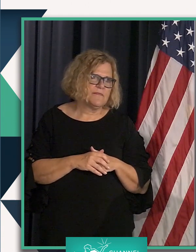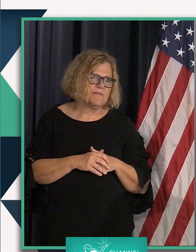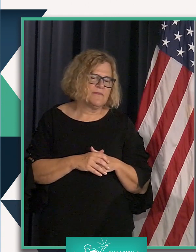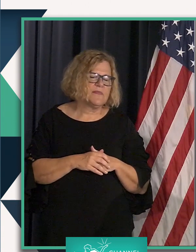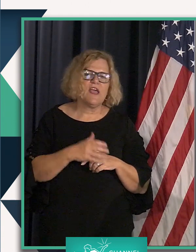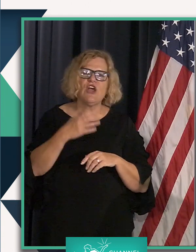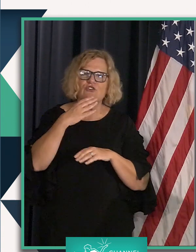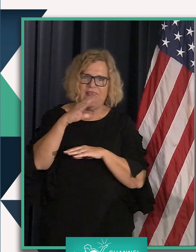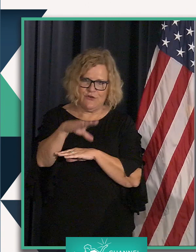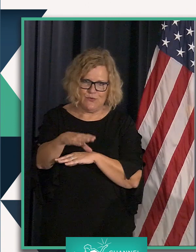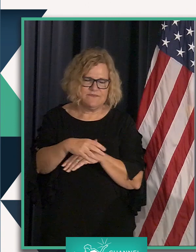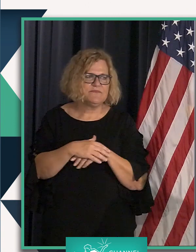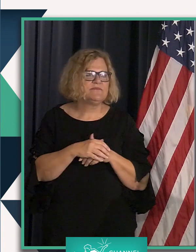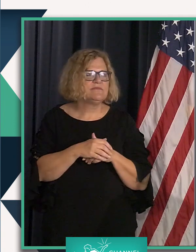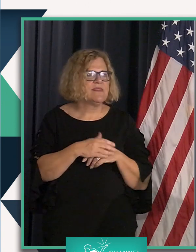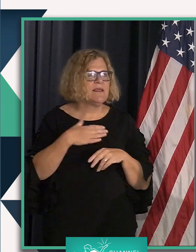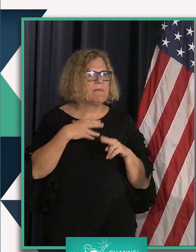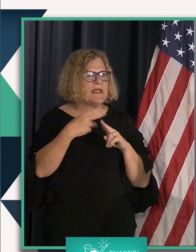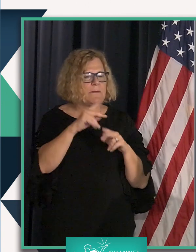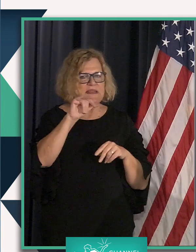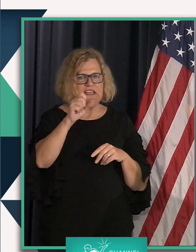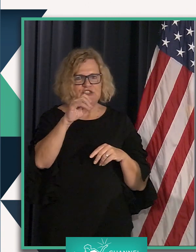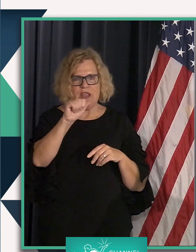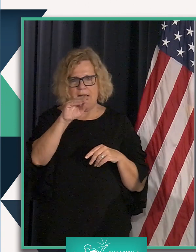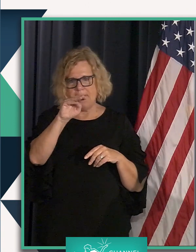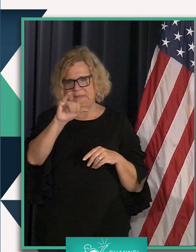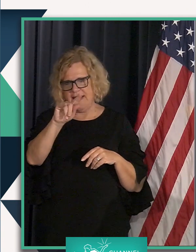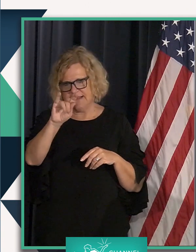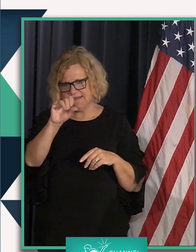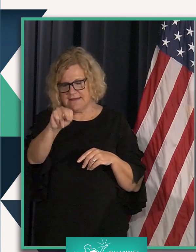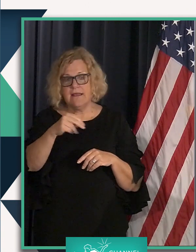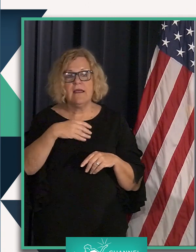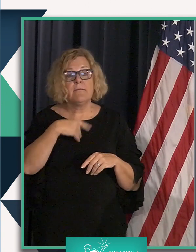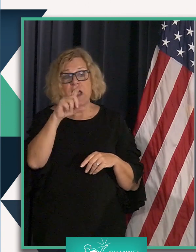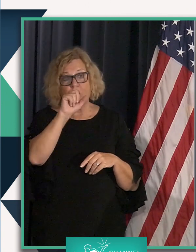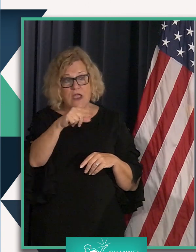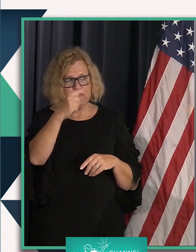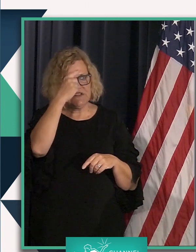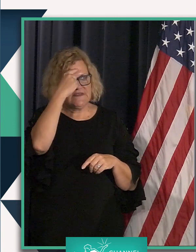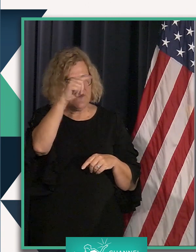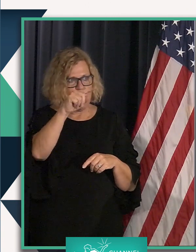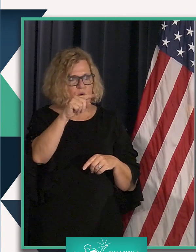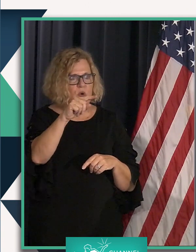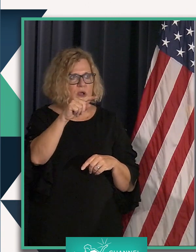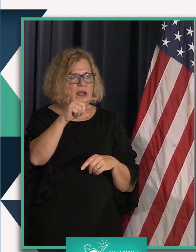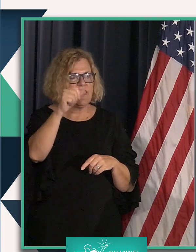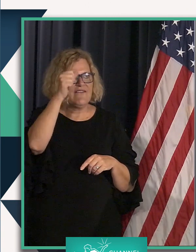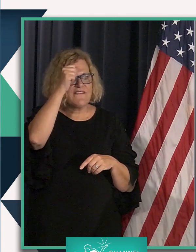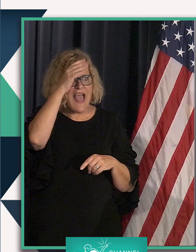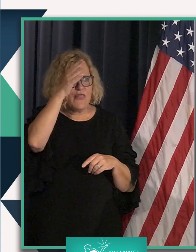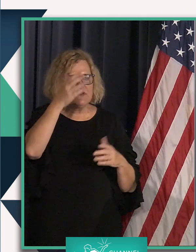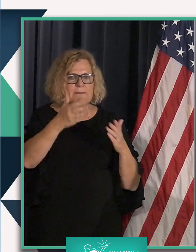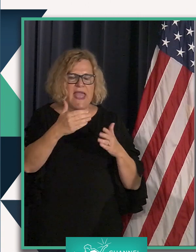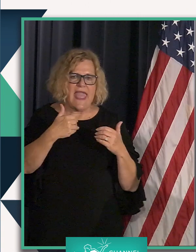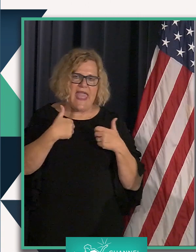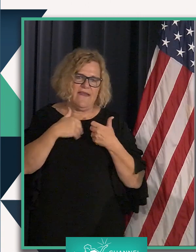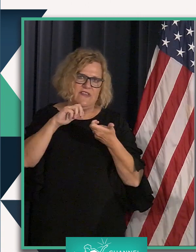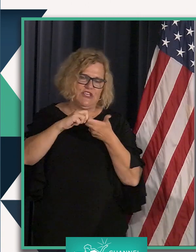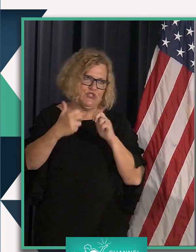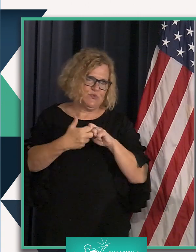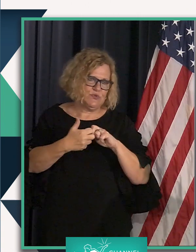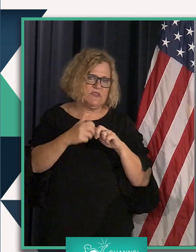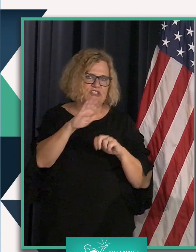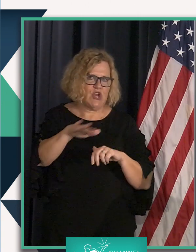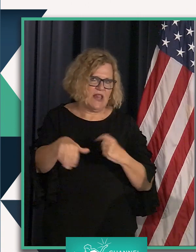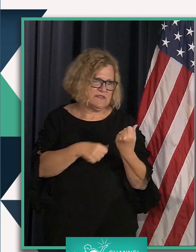Good afternoon. Good afternoon. My name is Tashia Melton. My question is for the fathers that may have issues as far